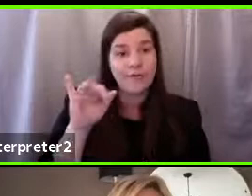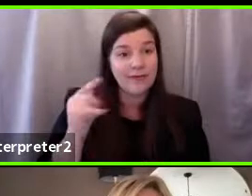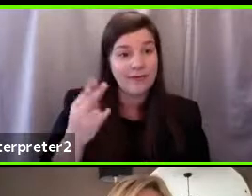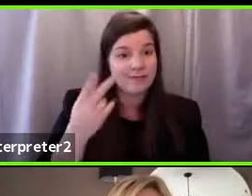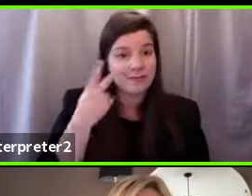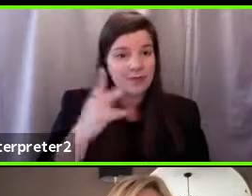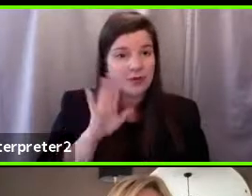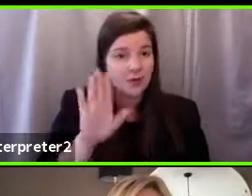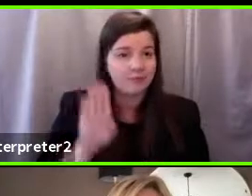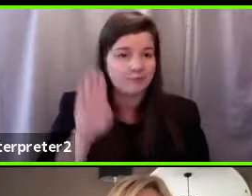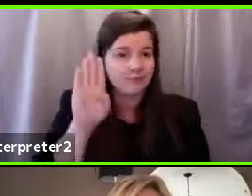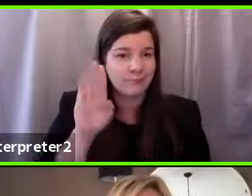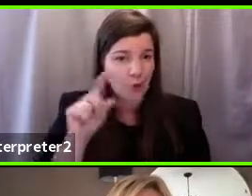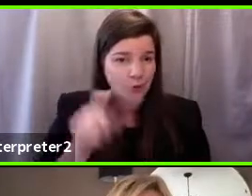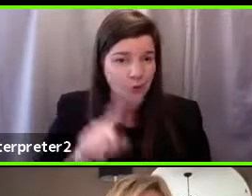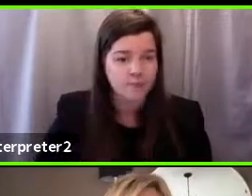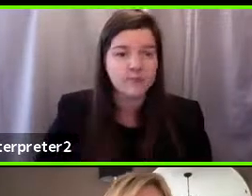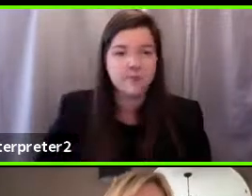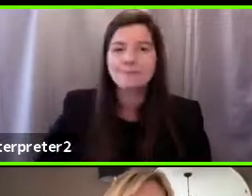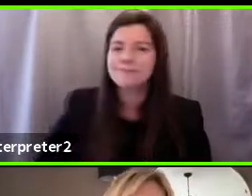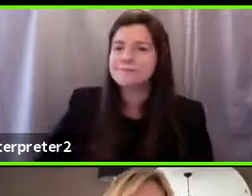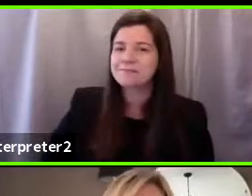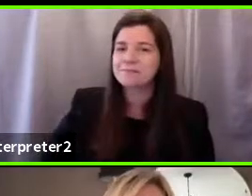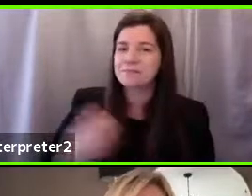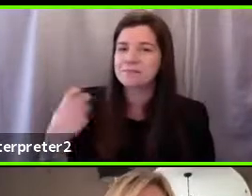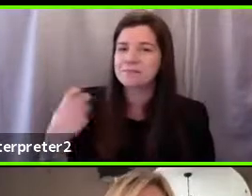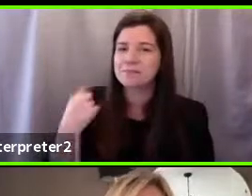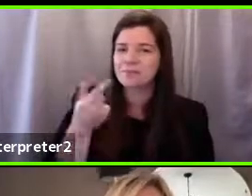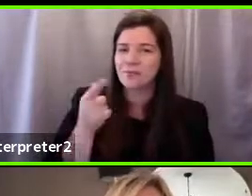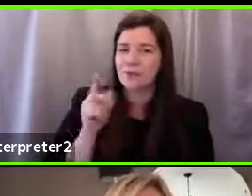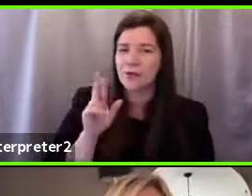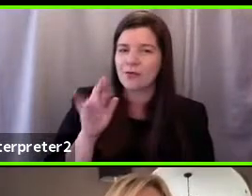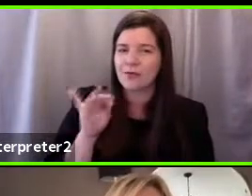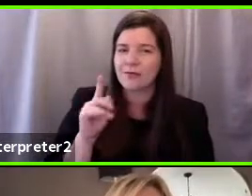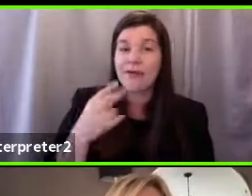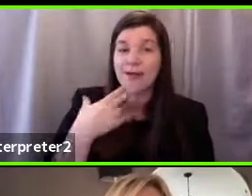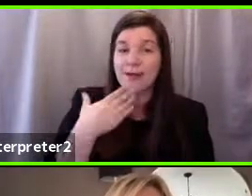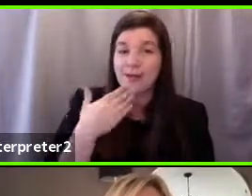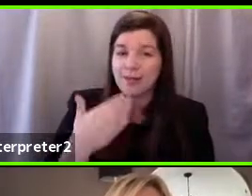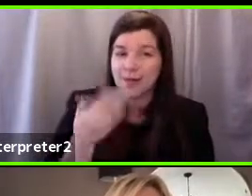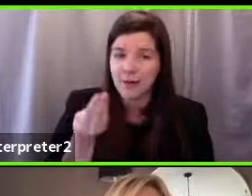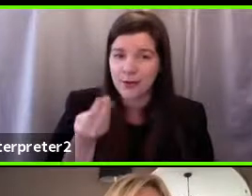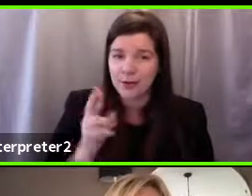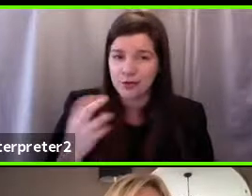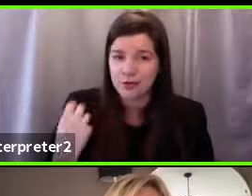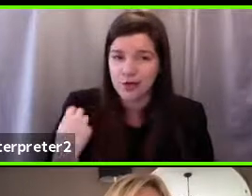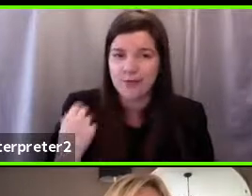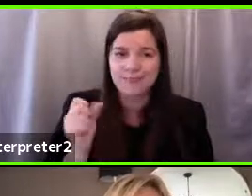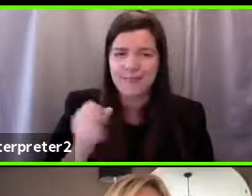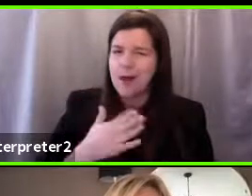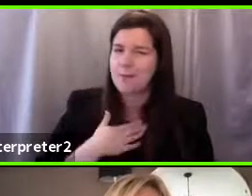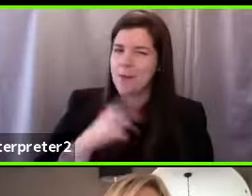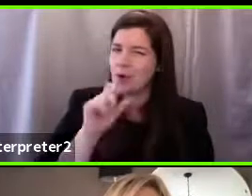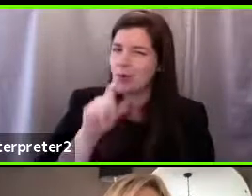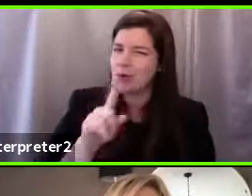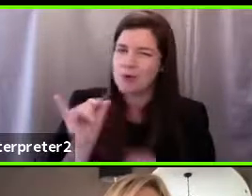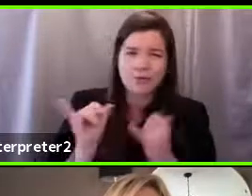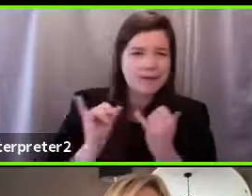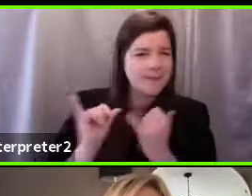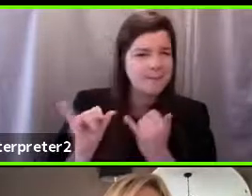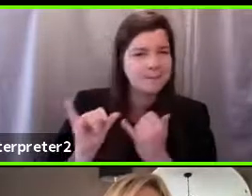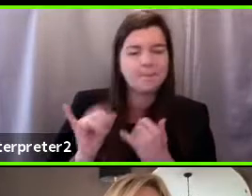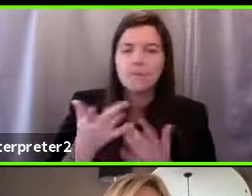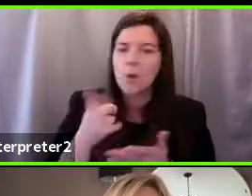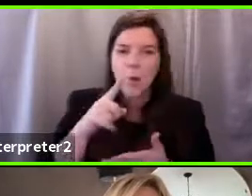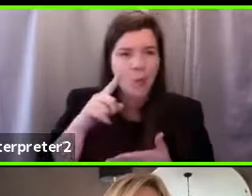you, Mr. Chairman. My first question or comment was right along with yours, and just kind of